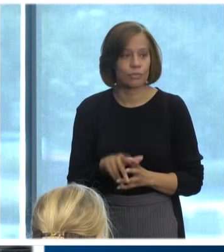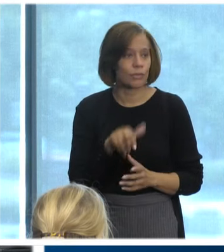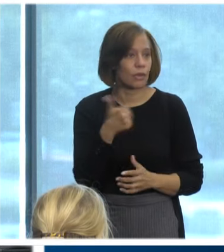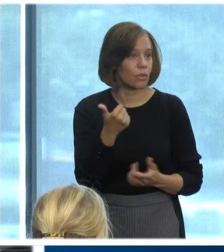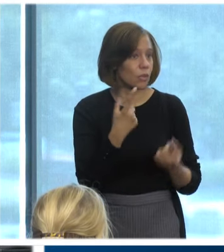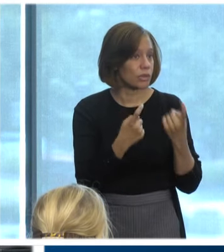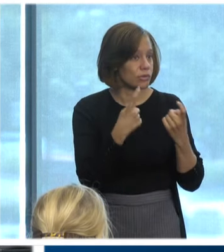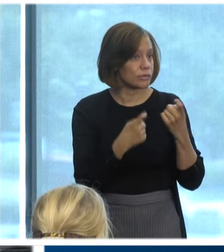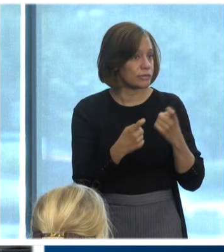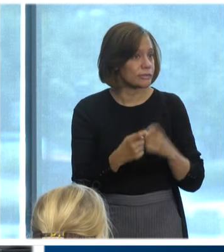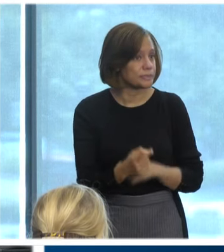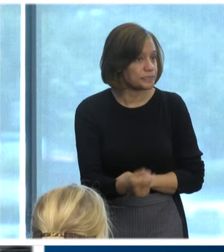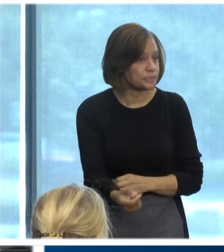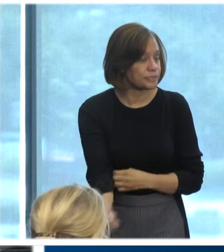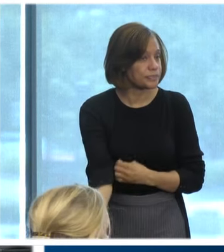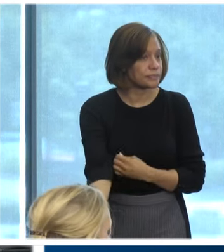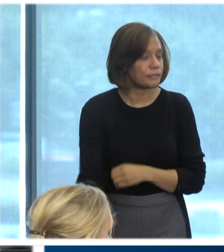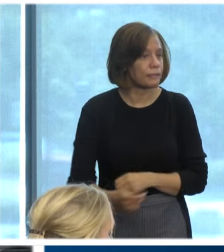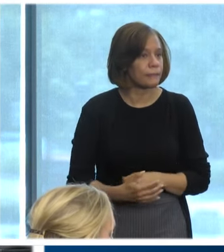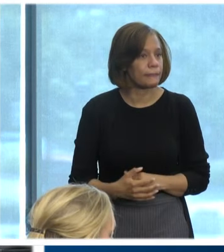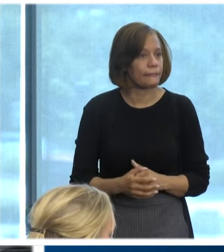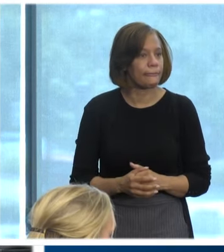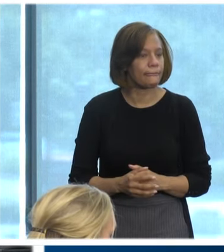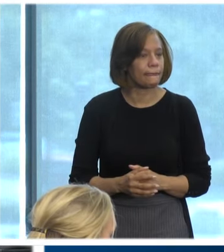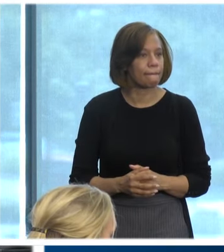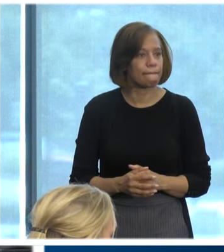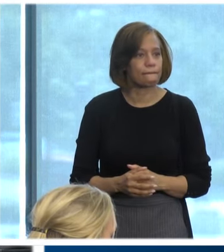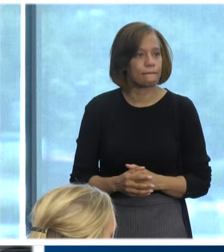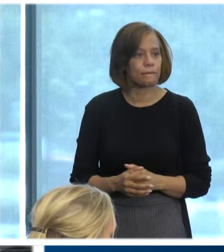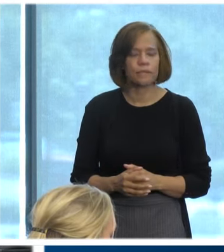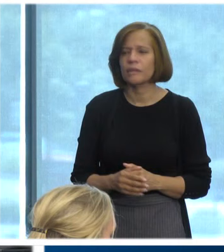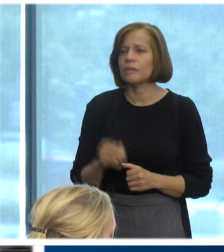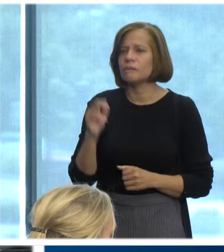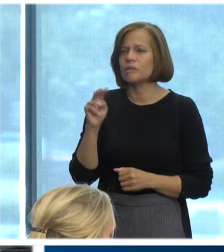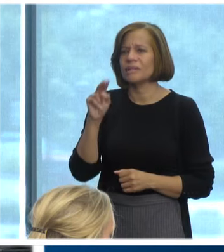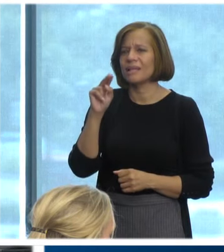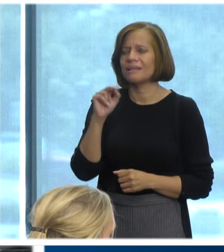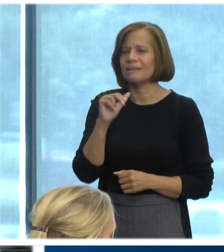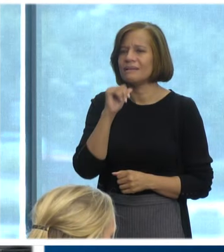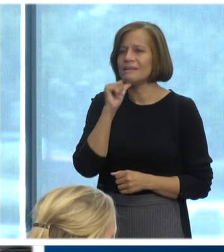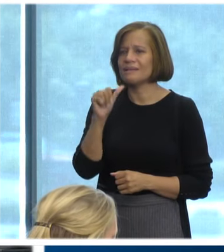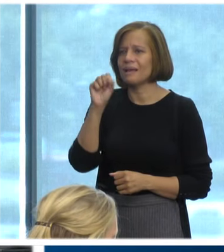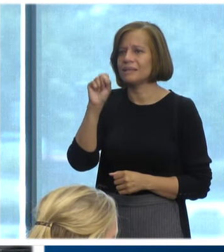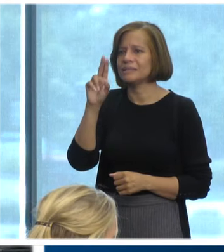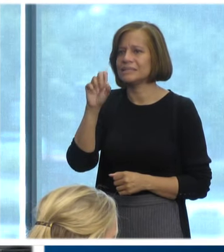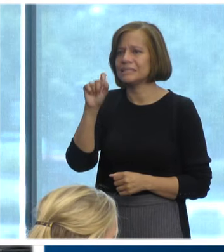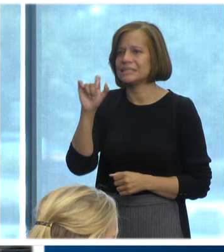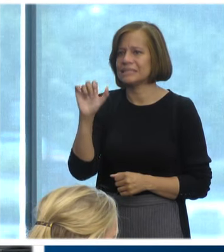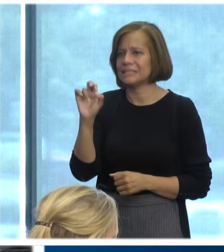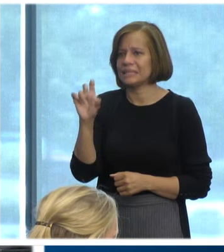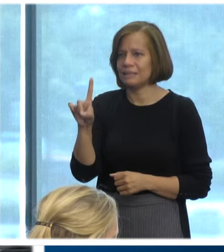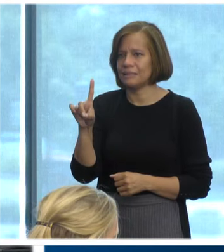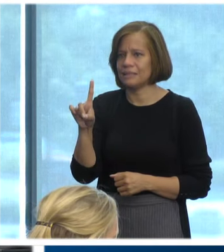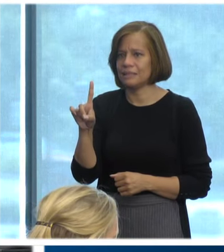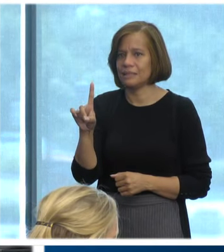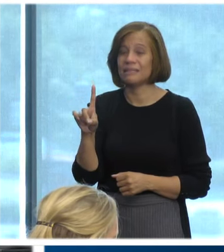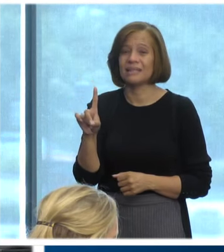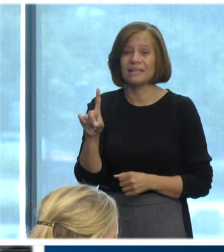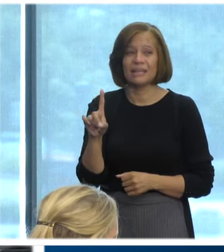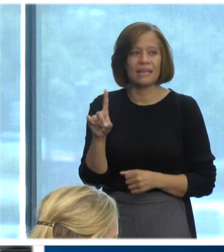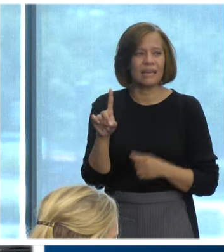questions? Luann. The not sustained allegations, is there evidence of misconduct?